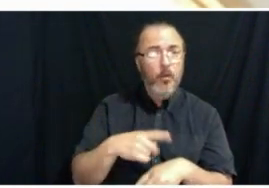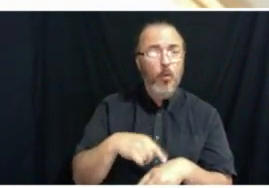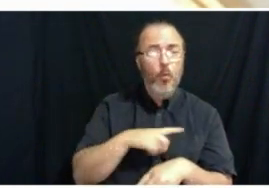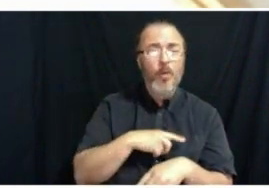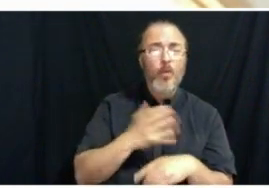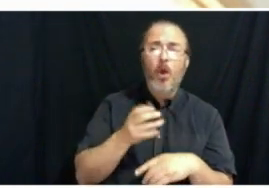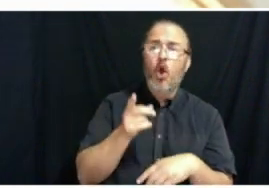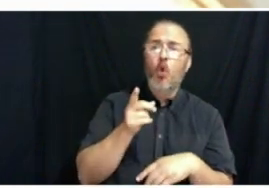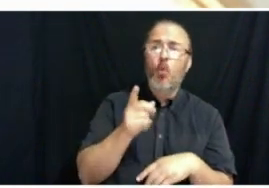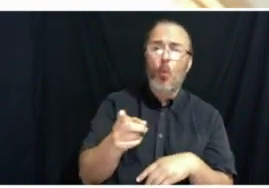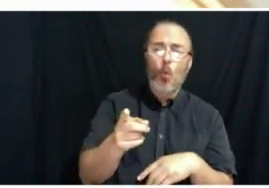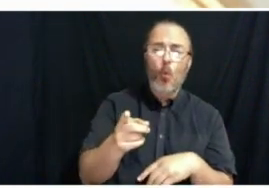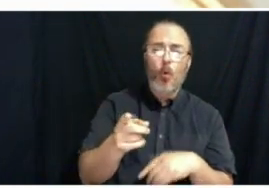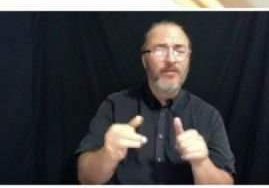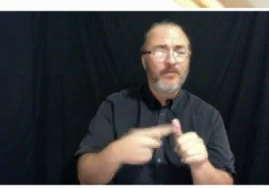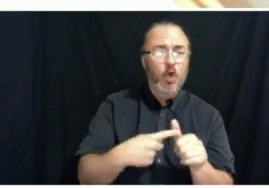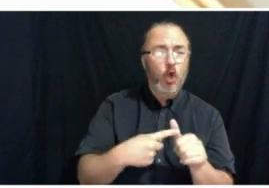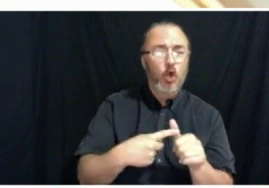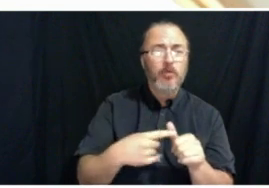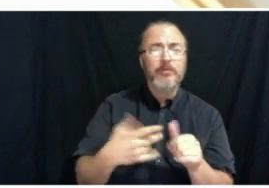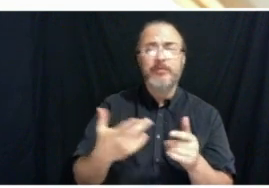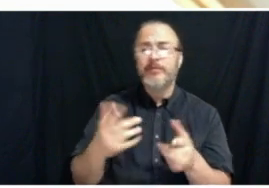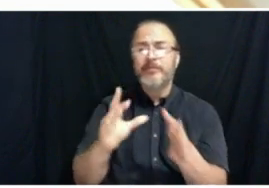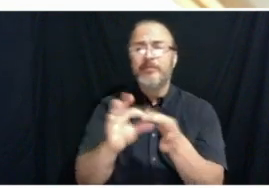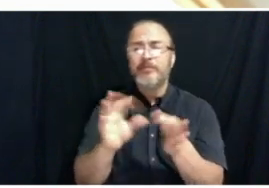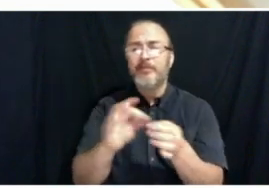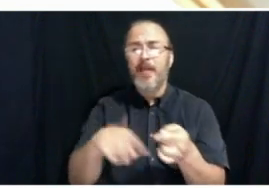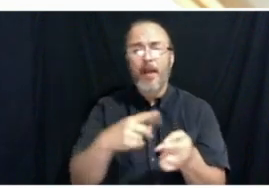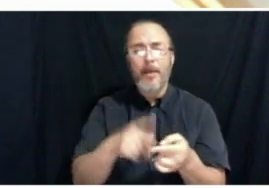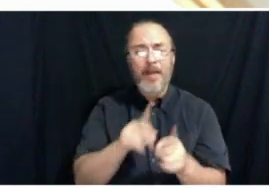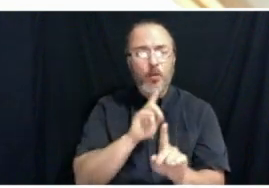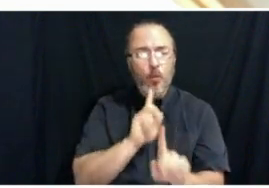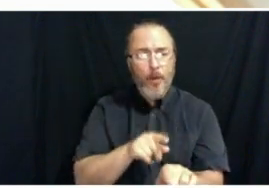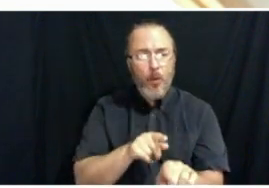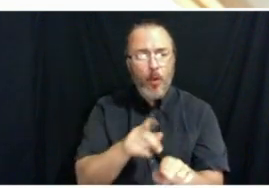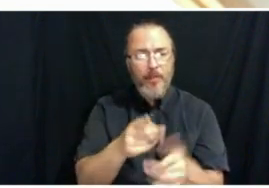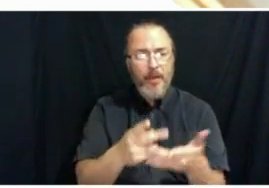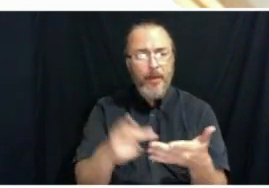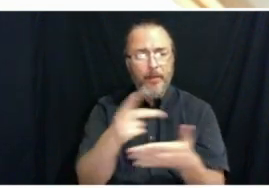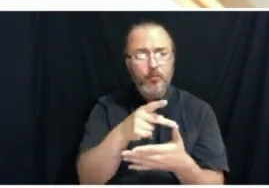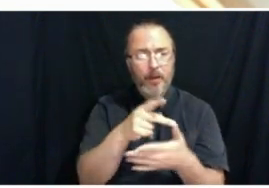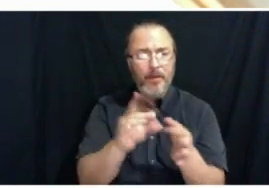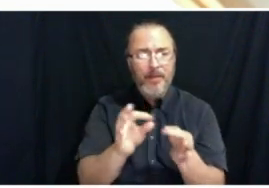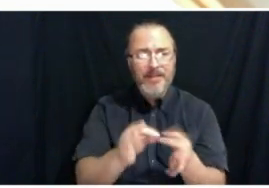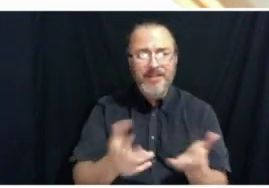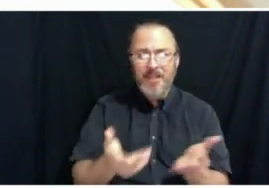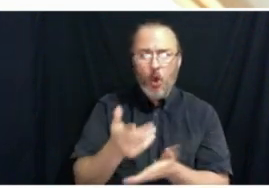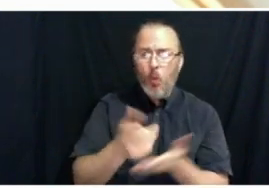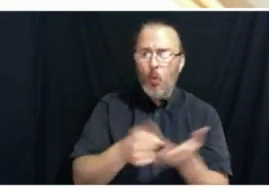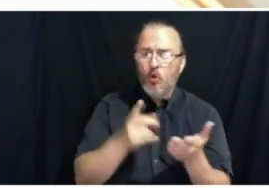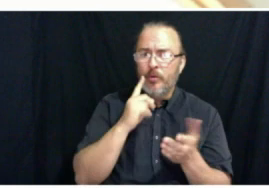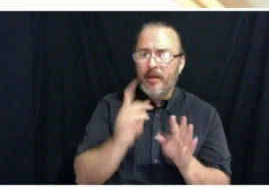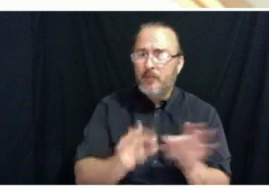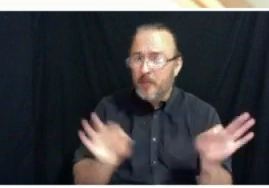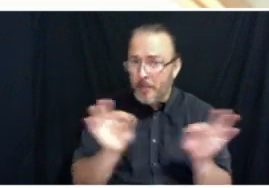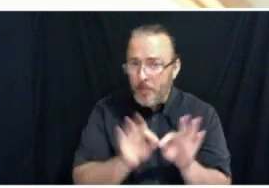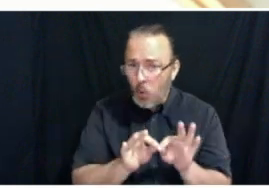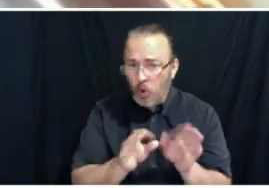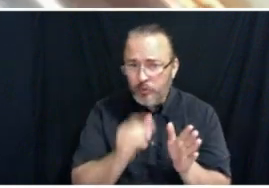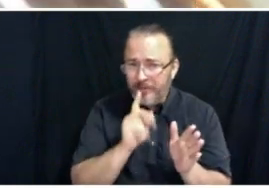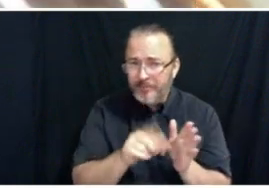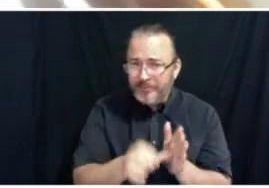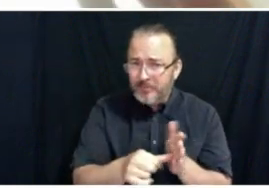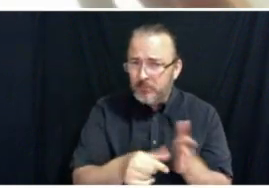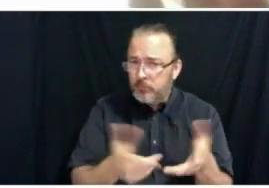us some reflections on the report's main messages. What do you find is noteworthy? And, how is the